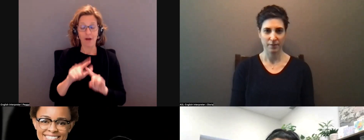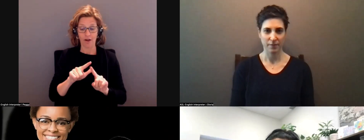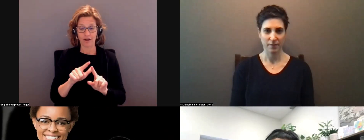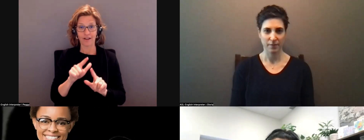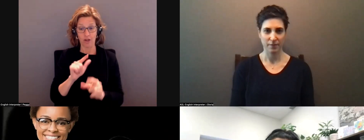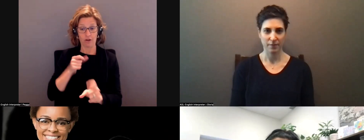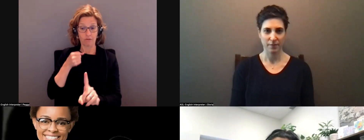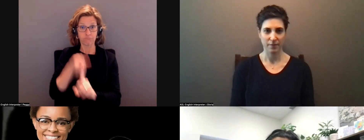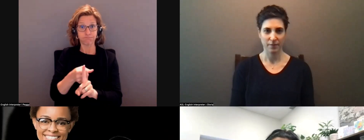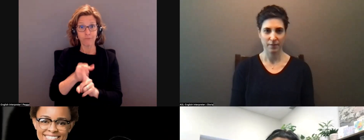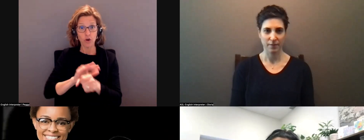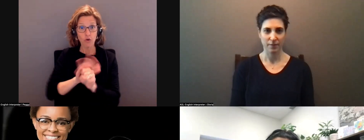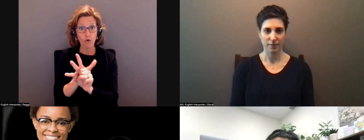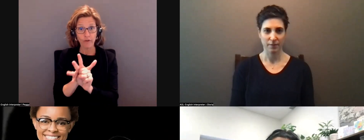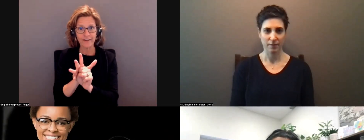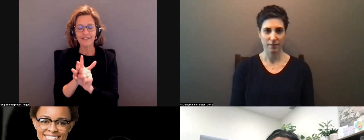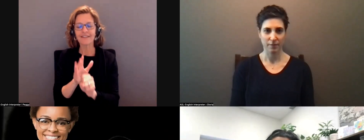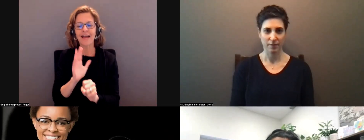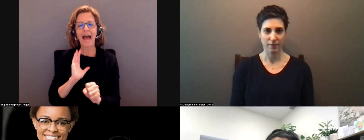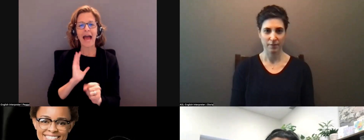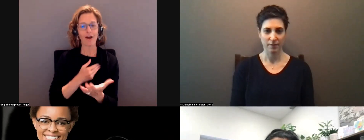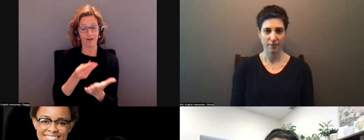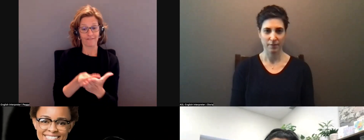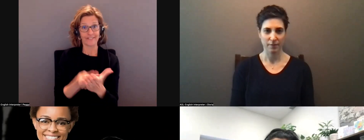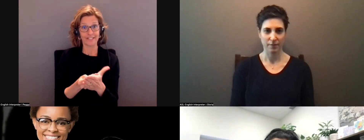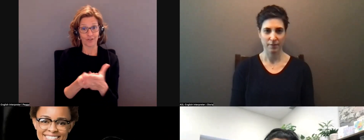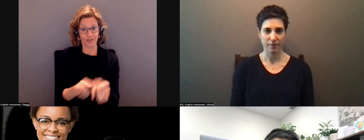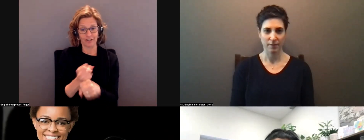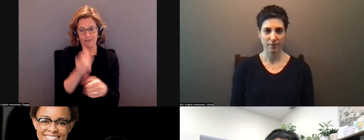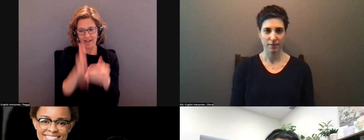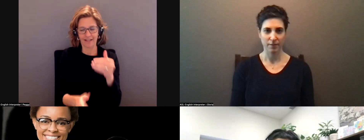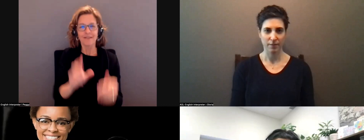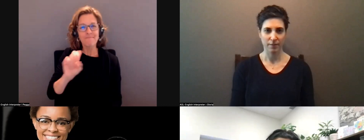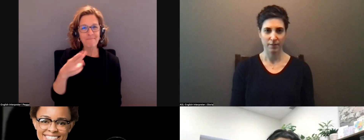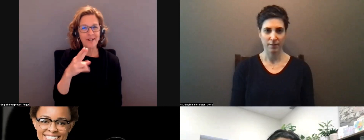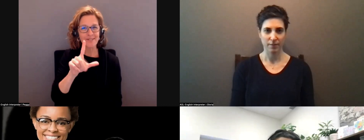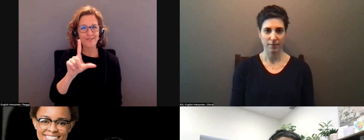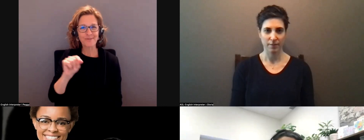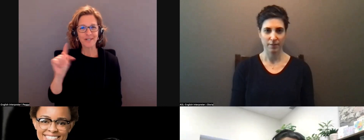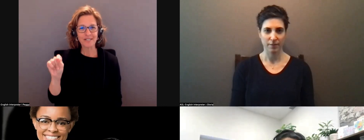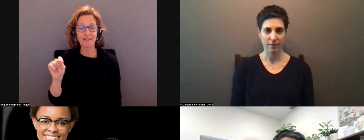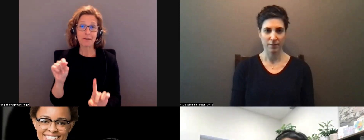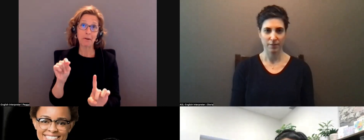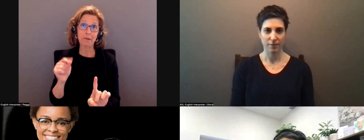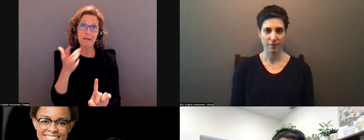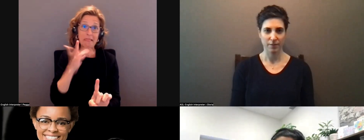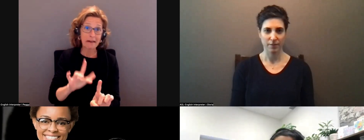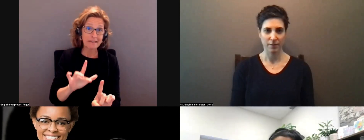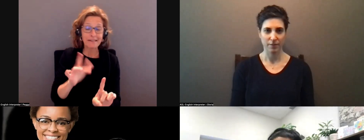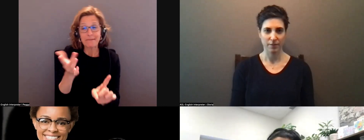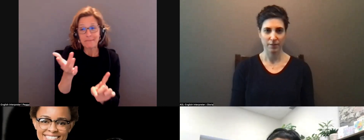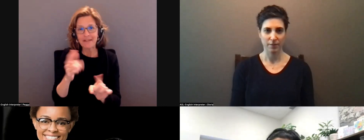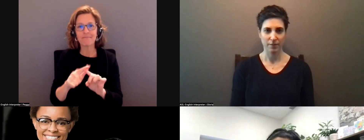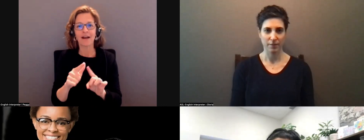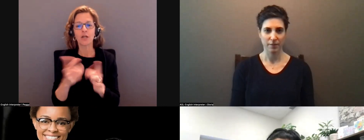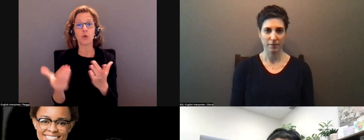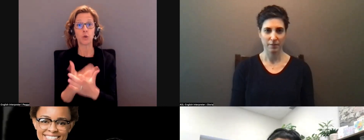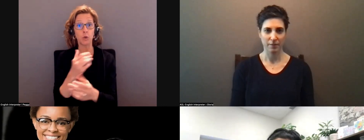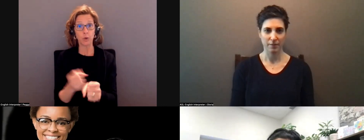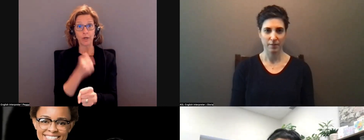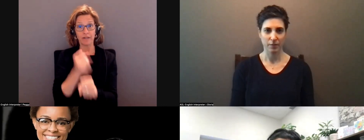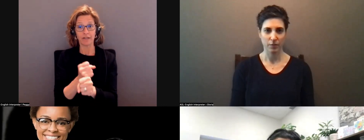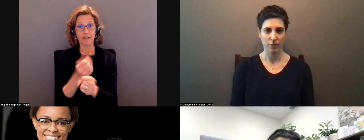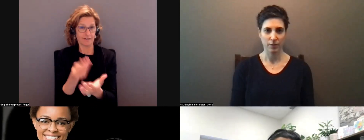fiscal, which was March of 2020. And we were starting our new fiscal in